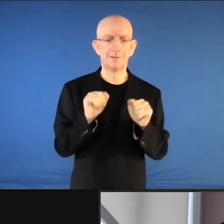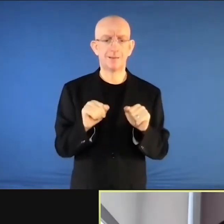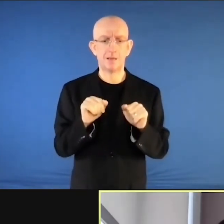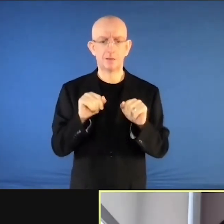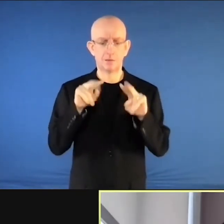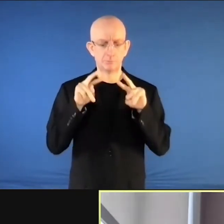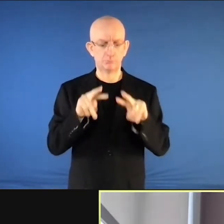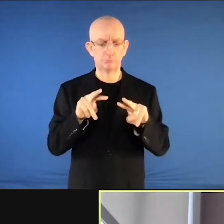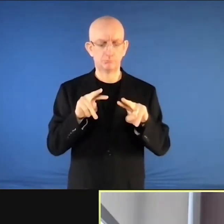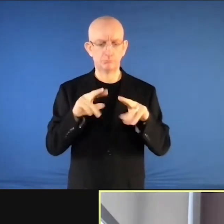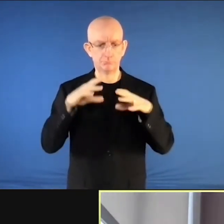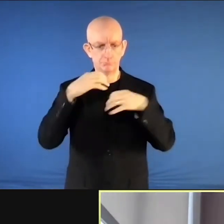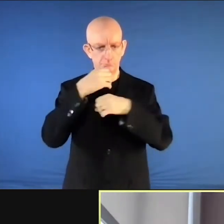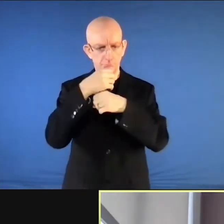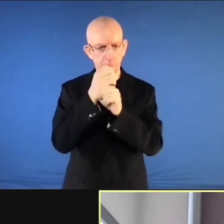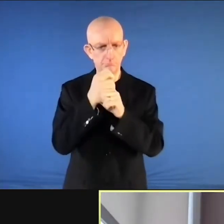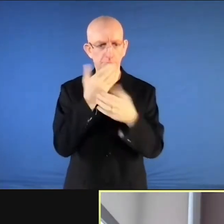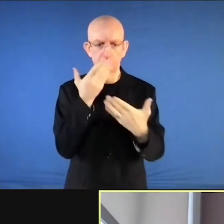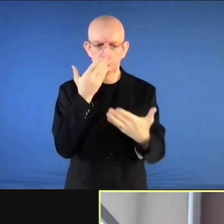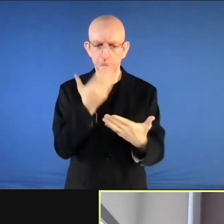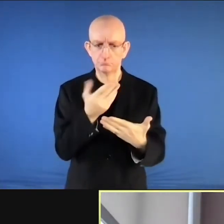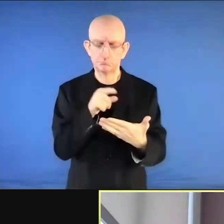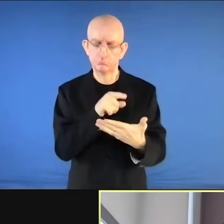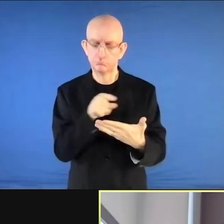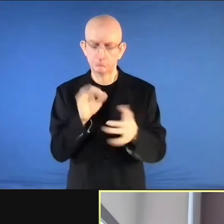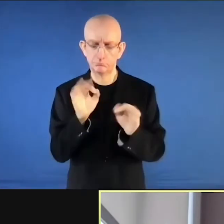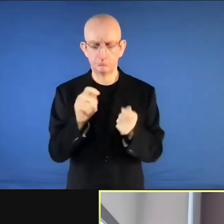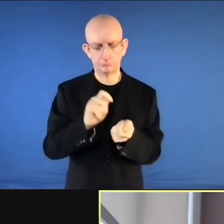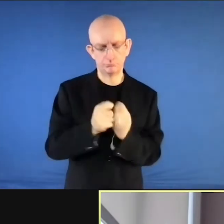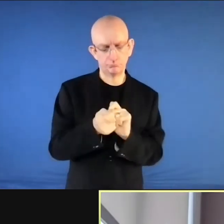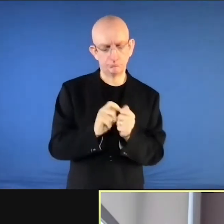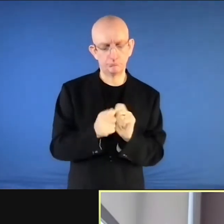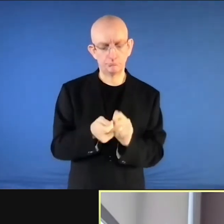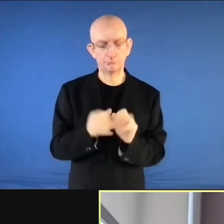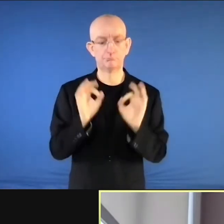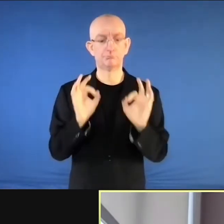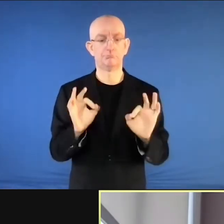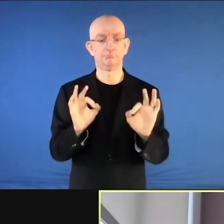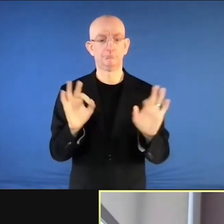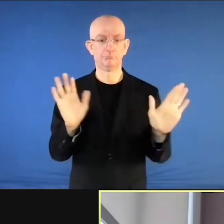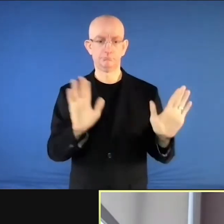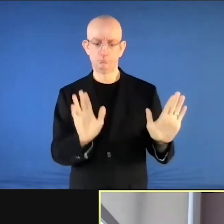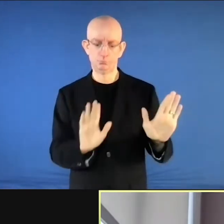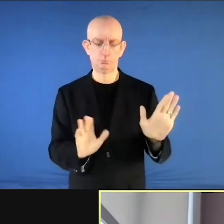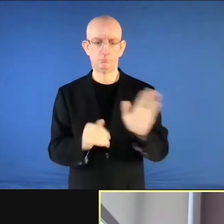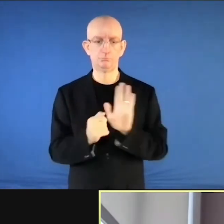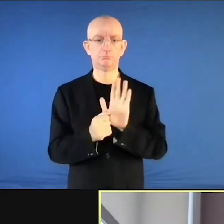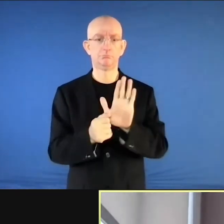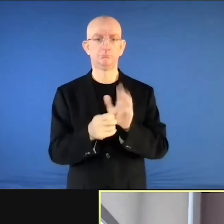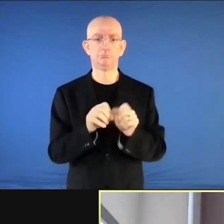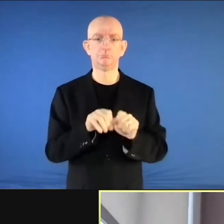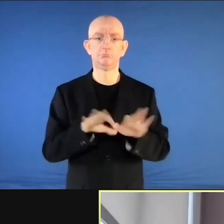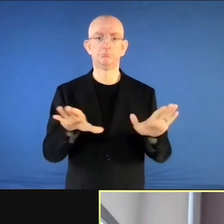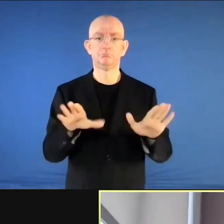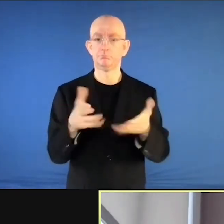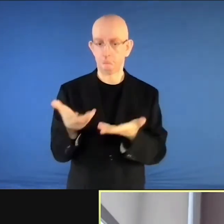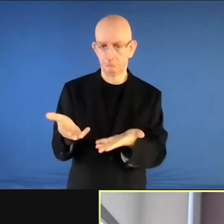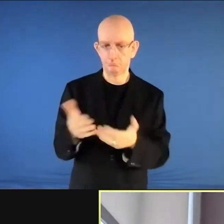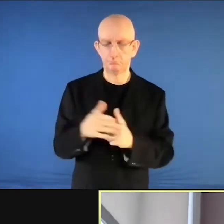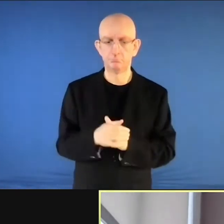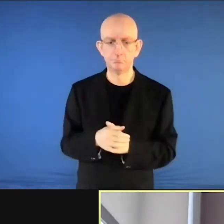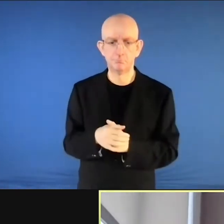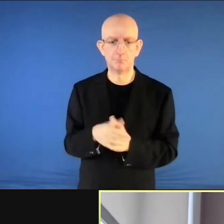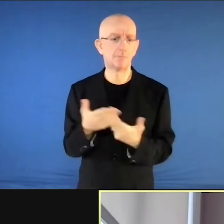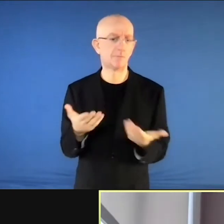so guidelines have been the result of a collaborative effort and an inclusive process. That said, I'd like to